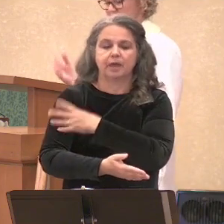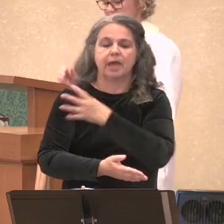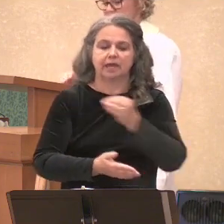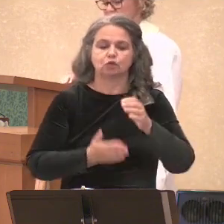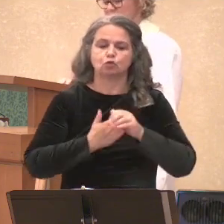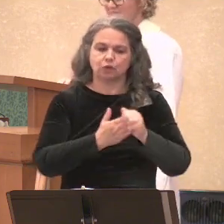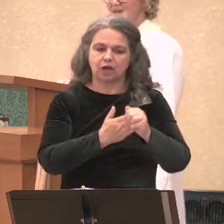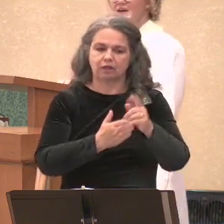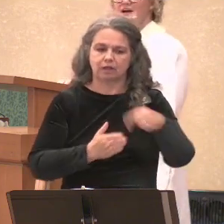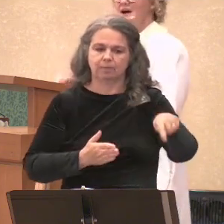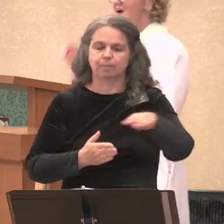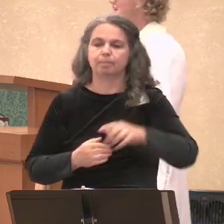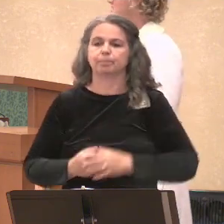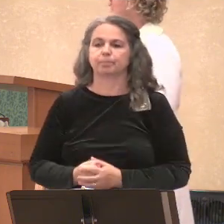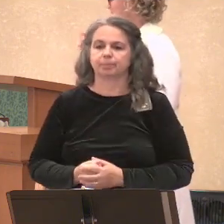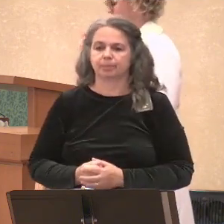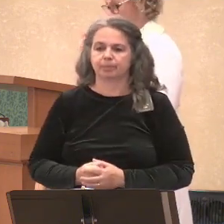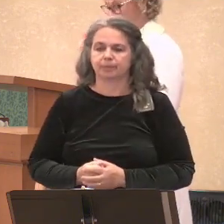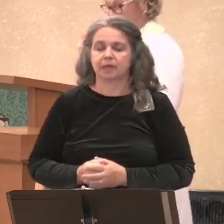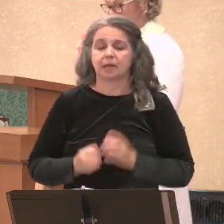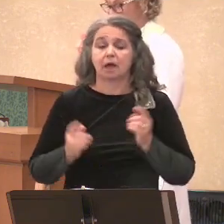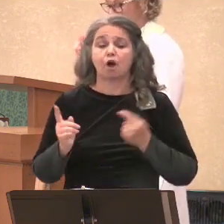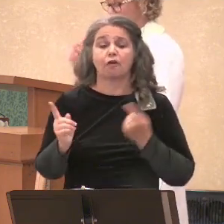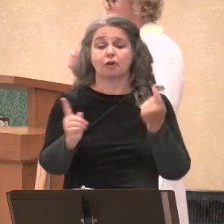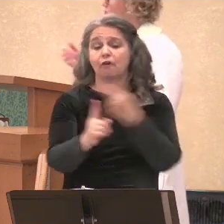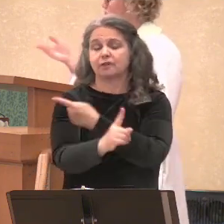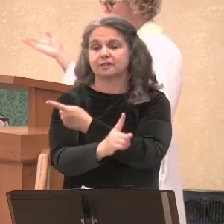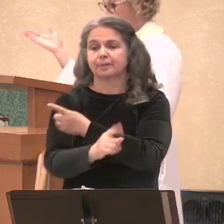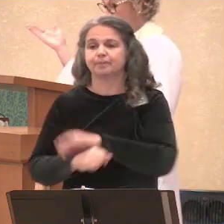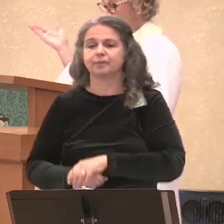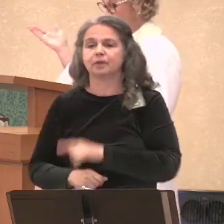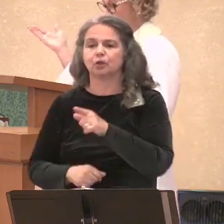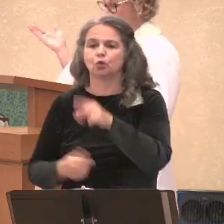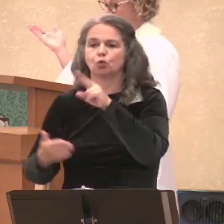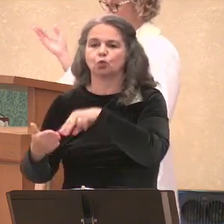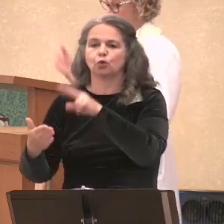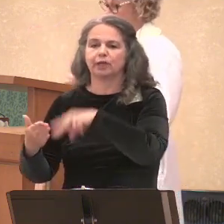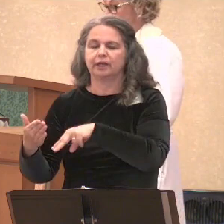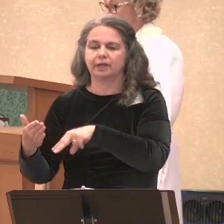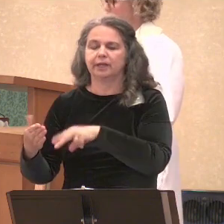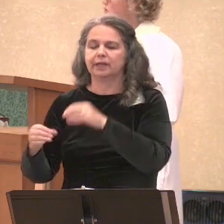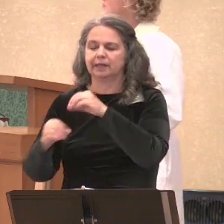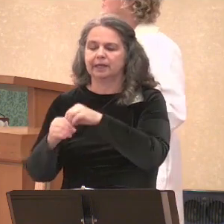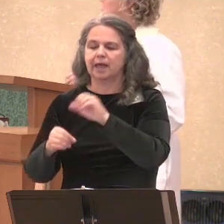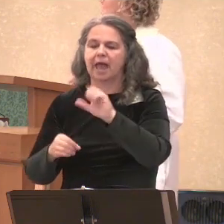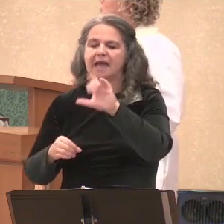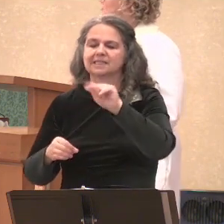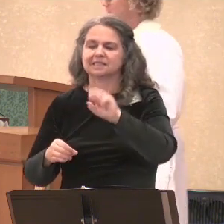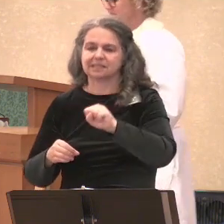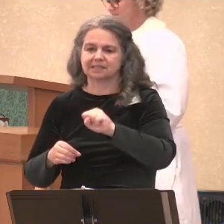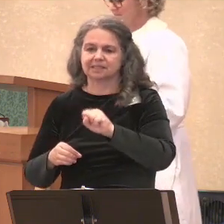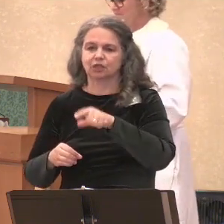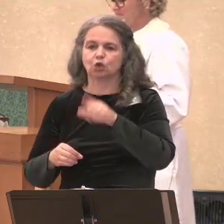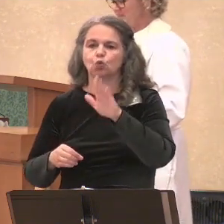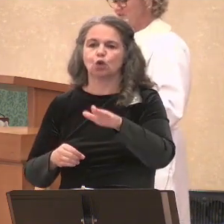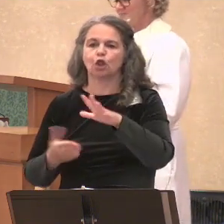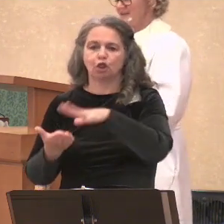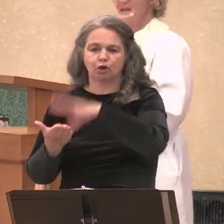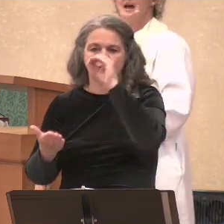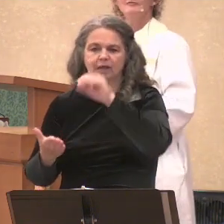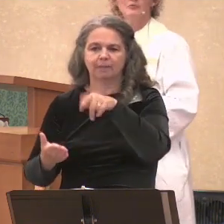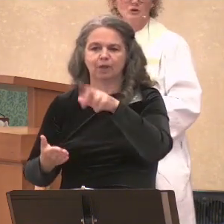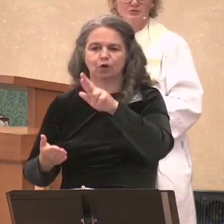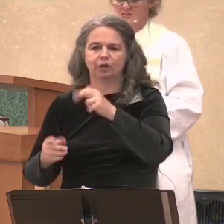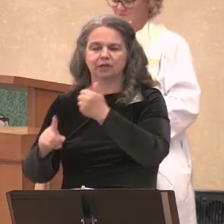them. On a side note, if you read ahead in Acts, you'll find out that Peter